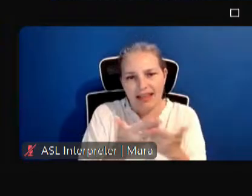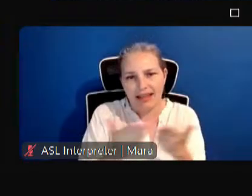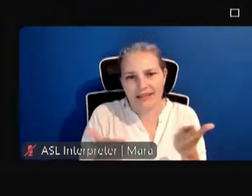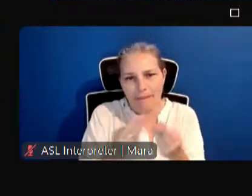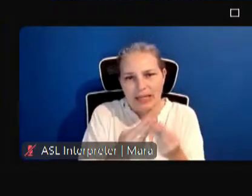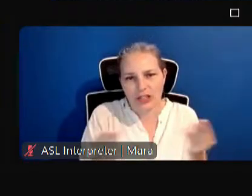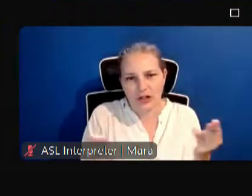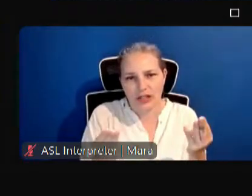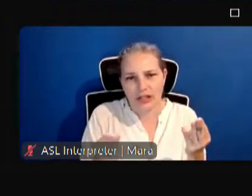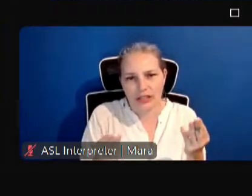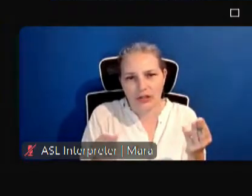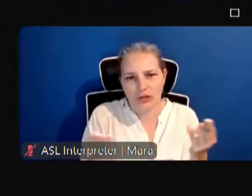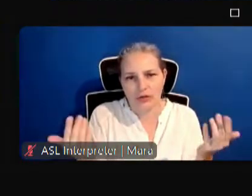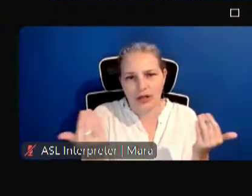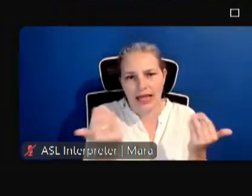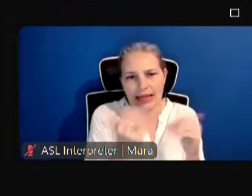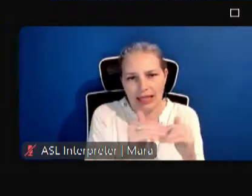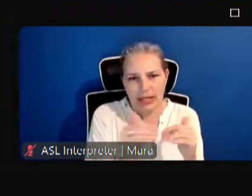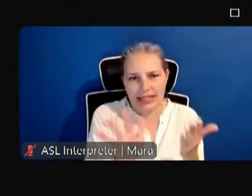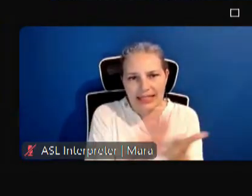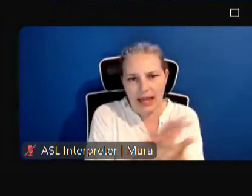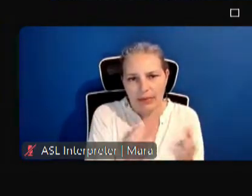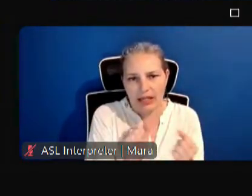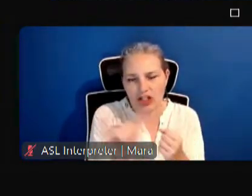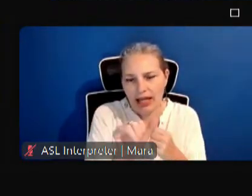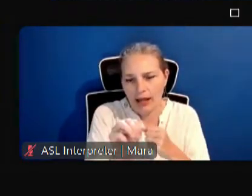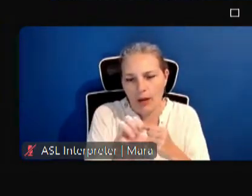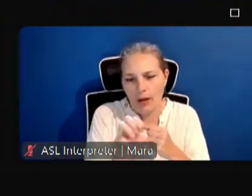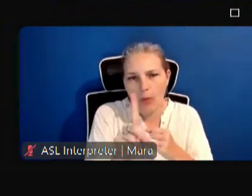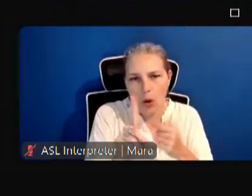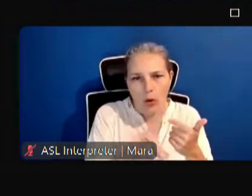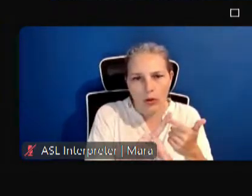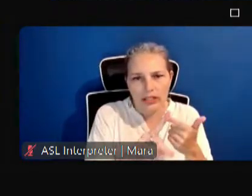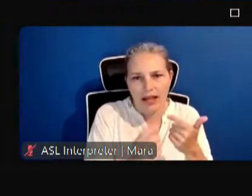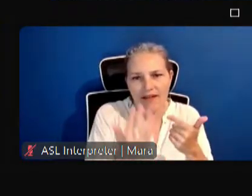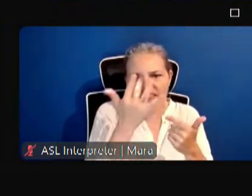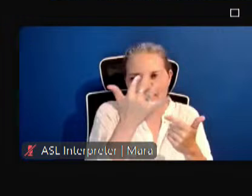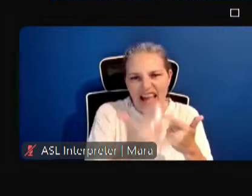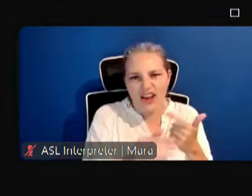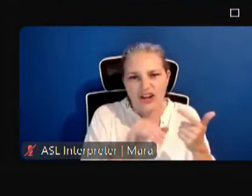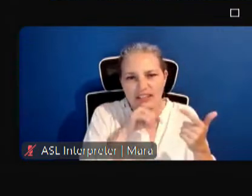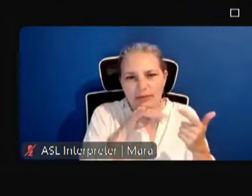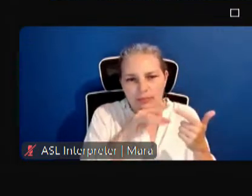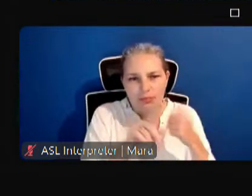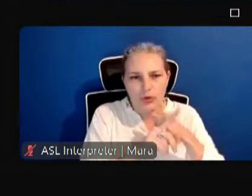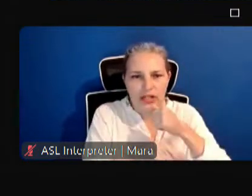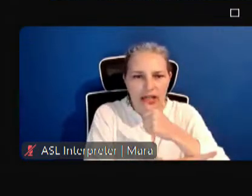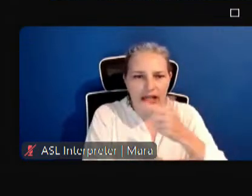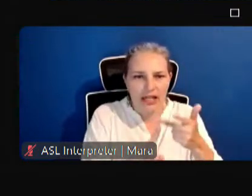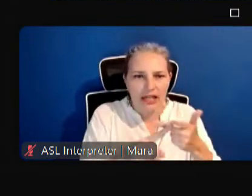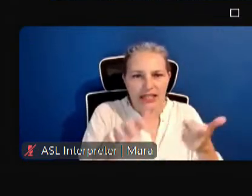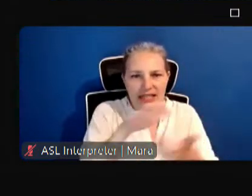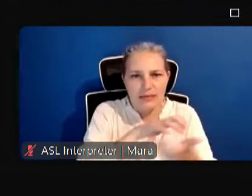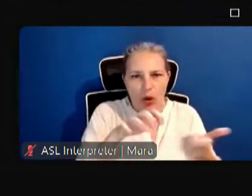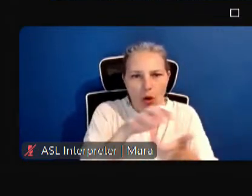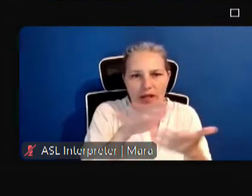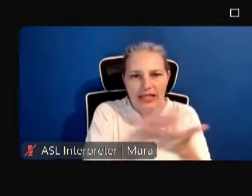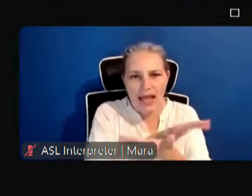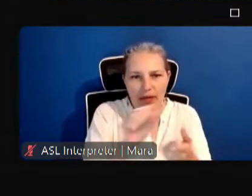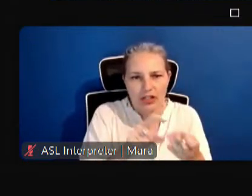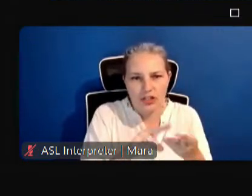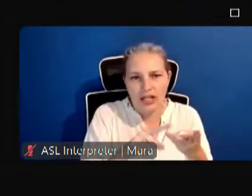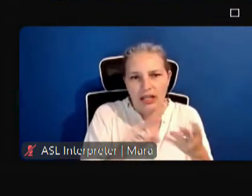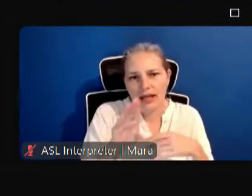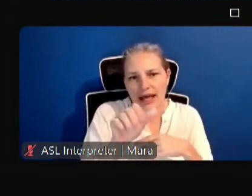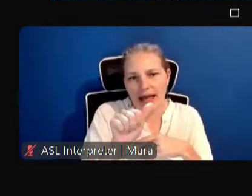property. Examples include mold, fire debris, smoke damage, asbestos, and water damage. Restoration